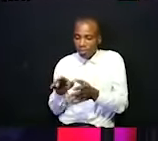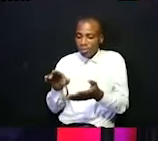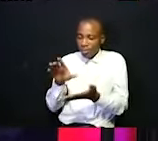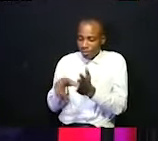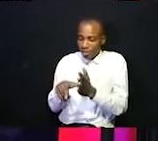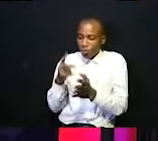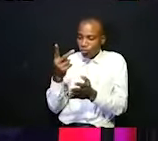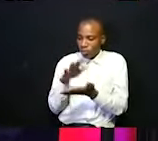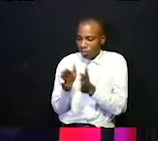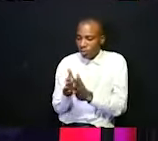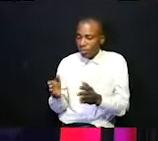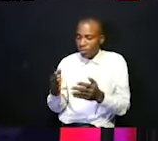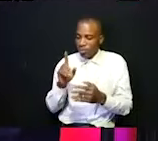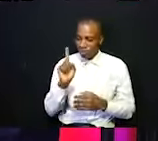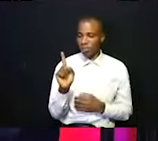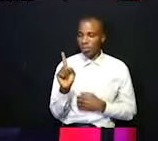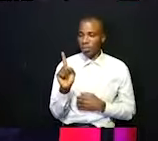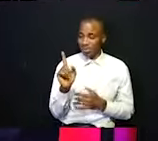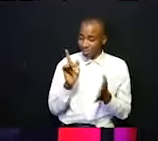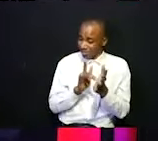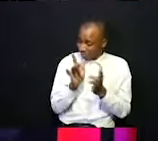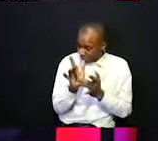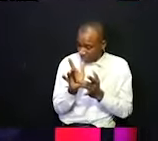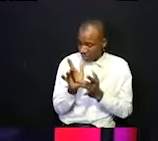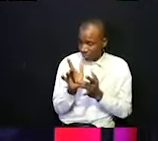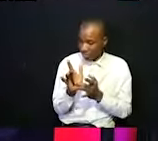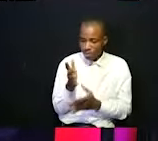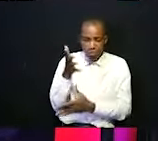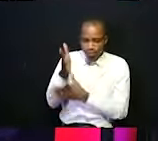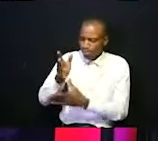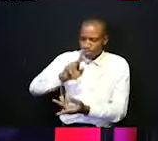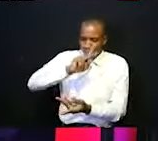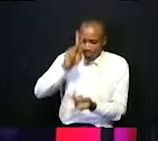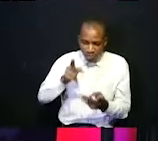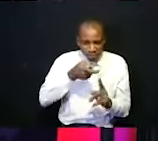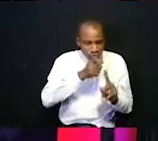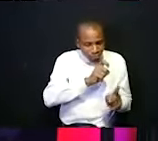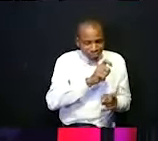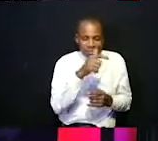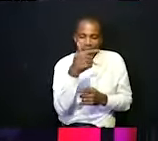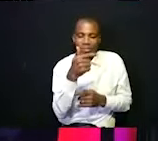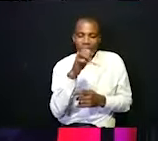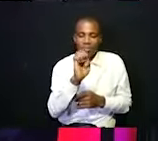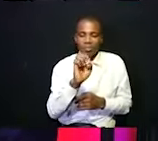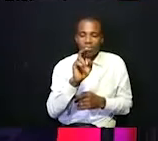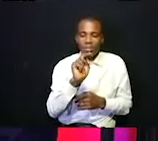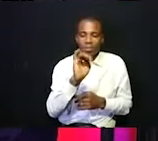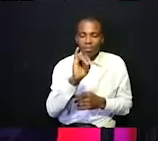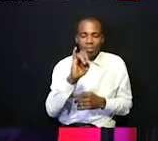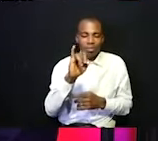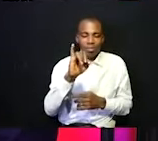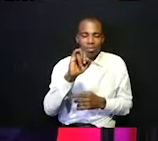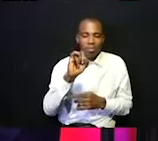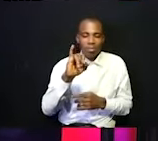will become one flesh." Look at Jesus quoting right from the beginning, from Genesis. Na say na Yesu bua